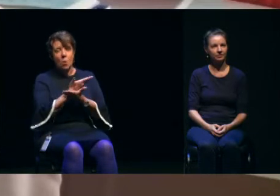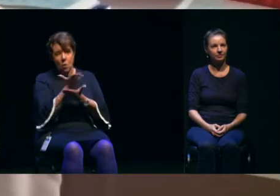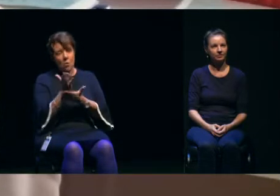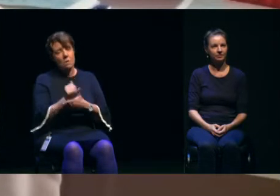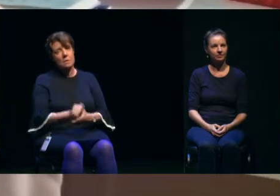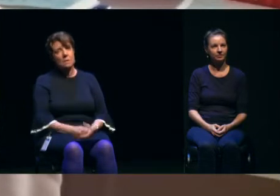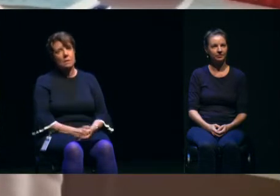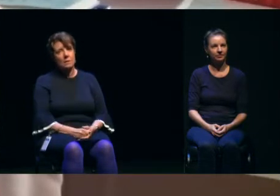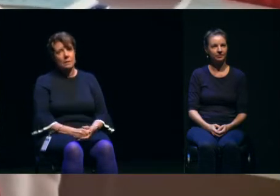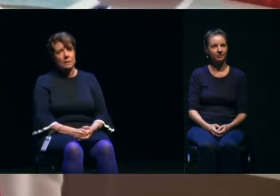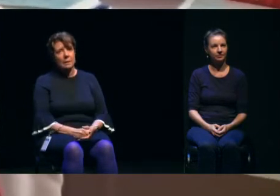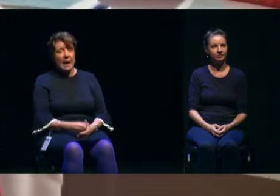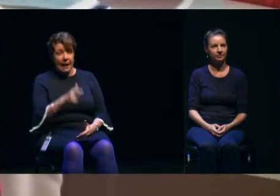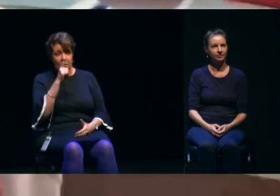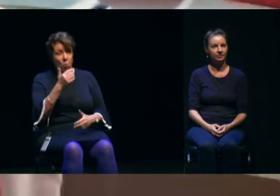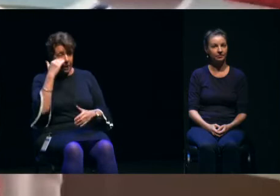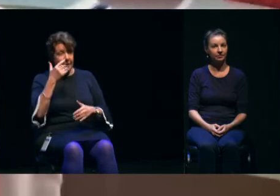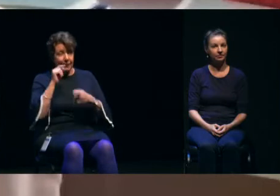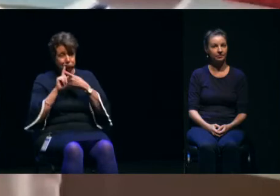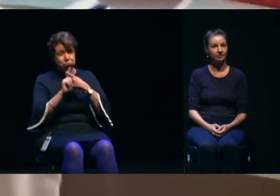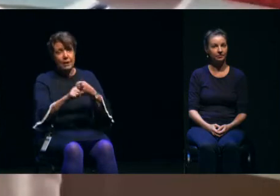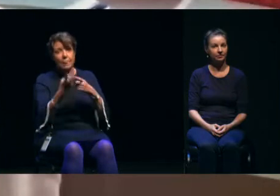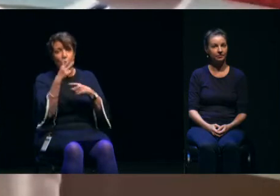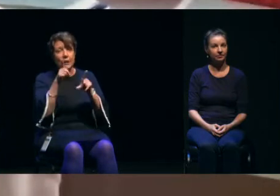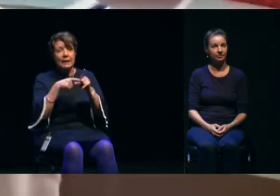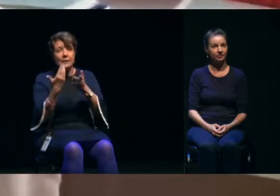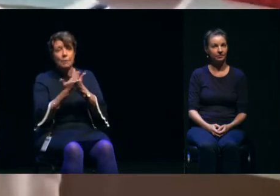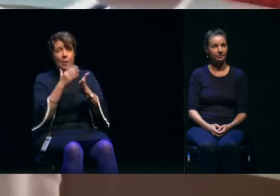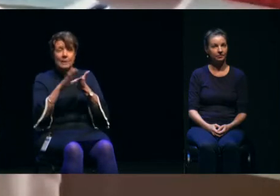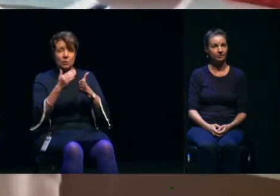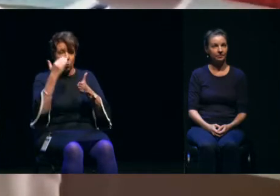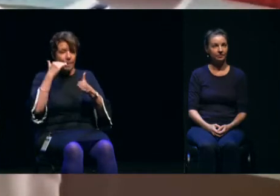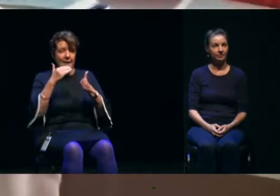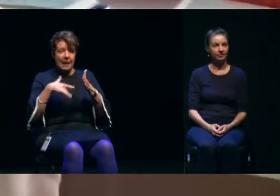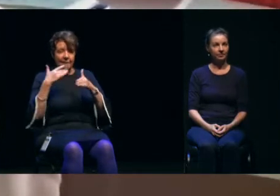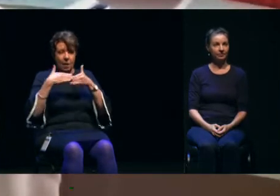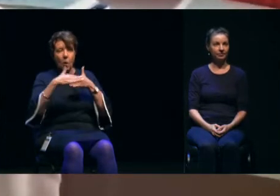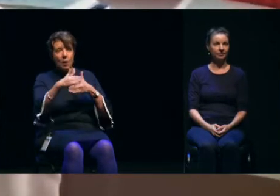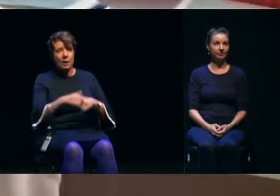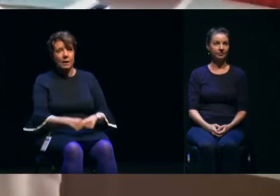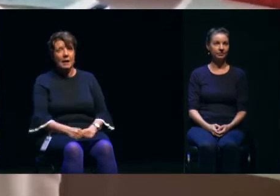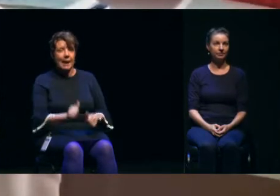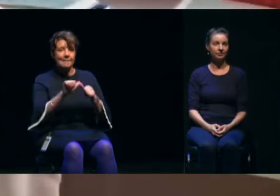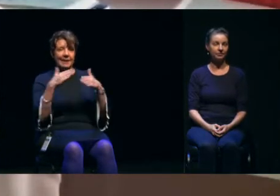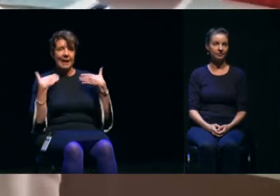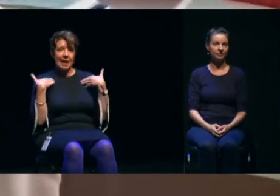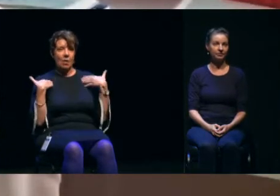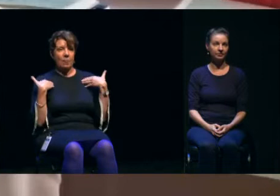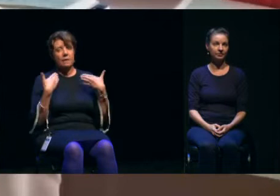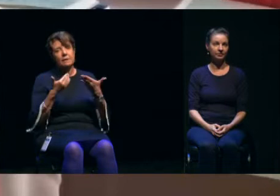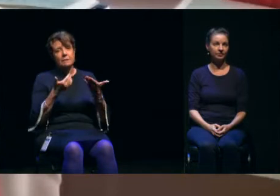And women sometimes 30 years more. Because women live longer. And usually in better health than